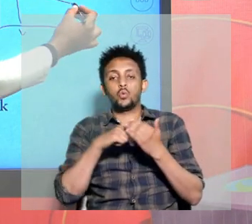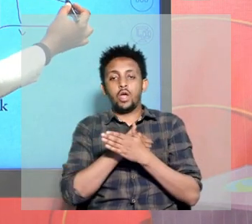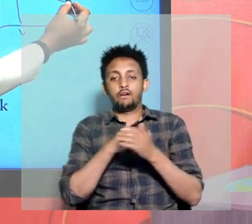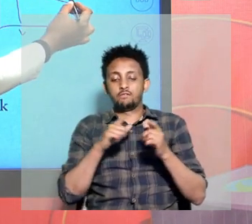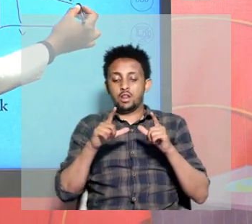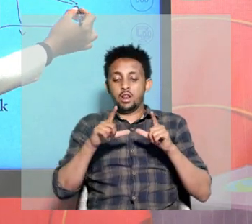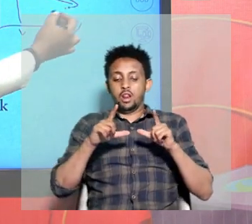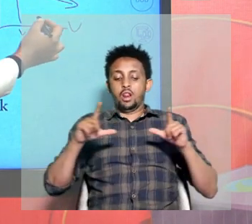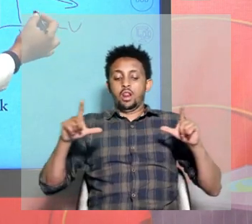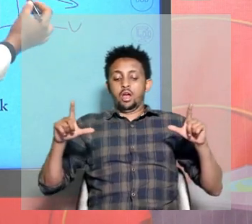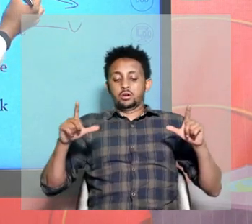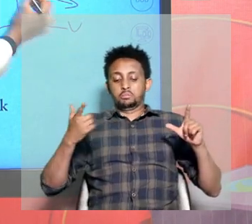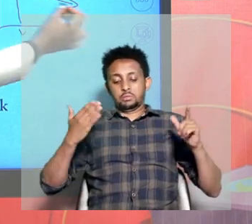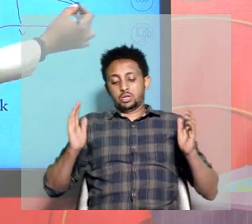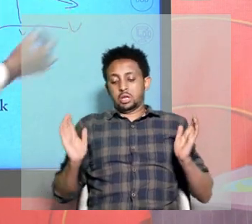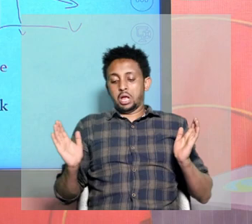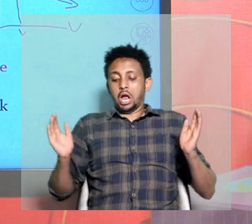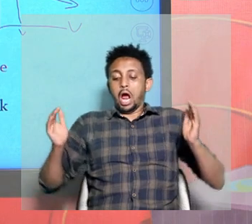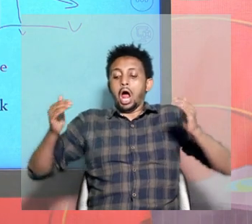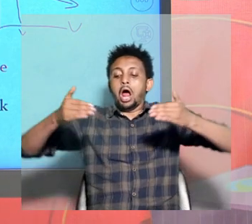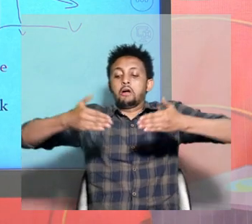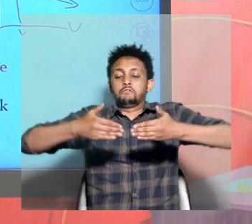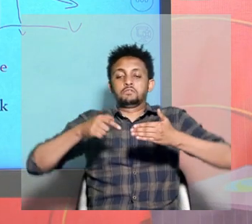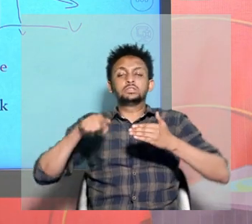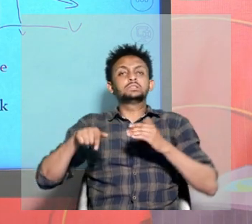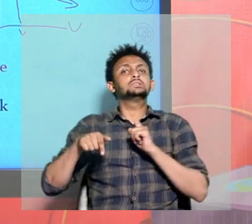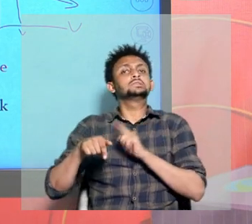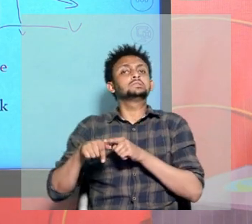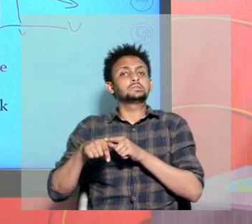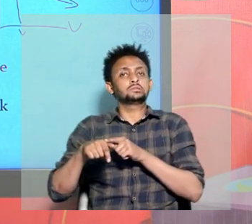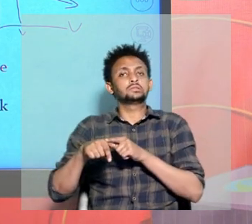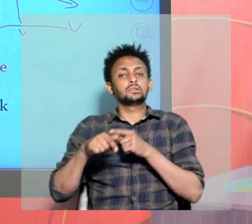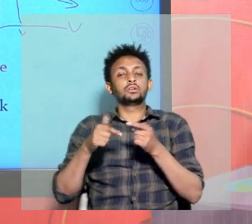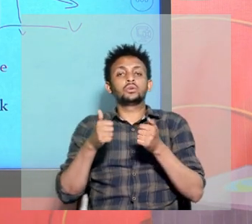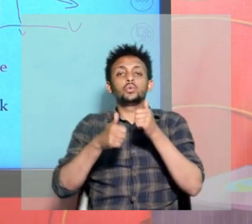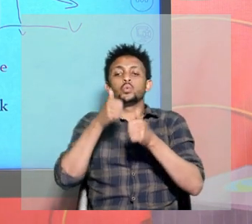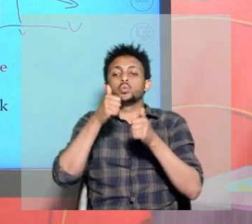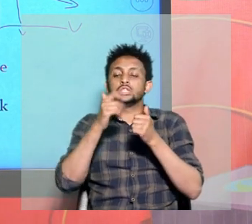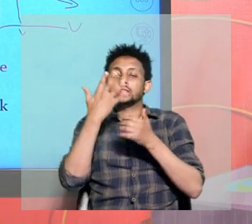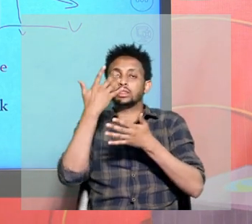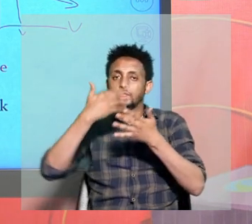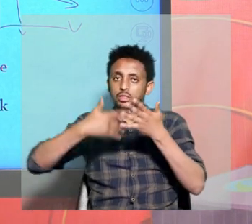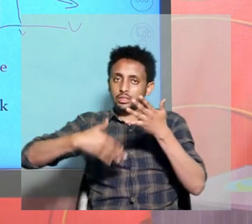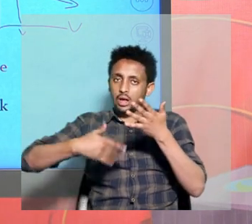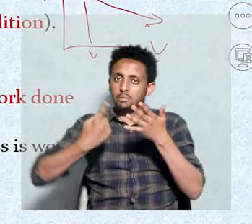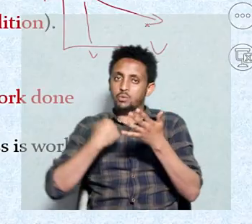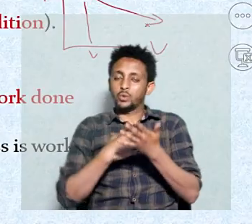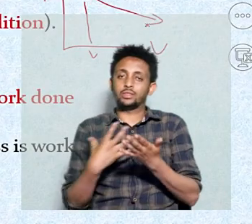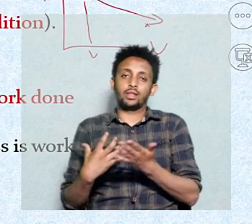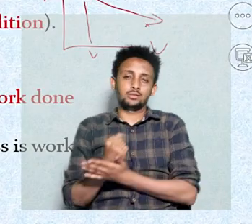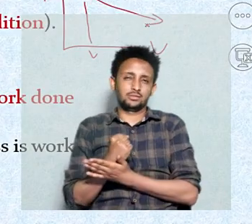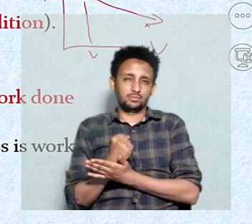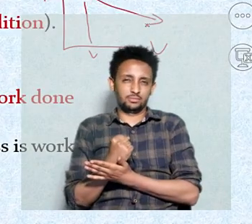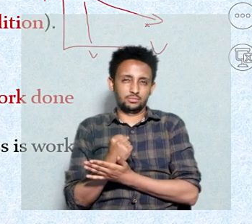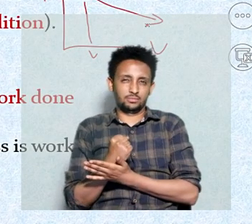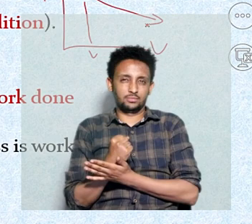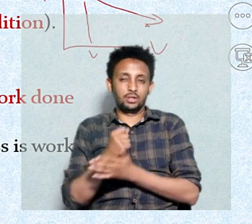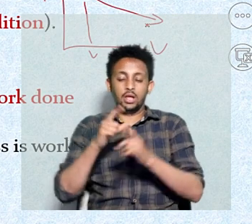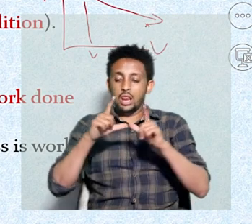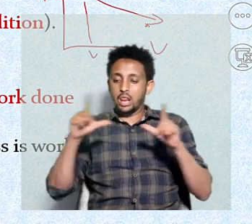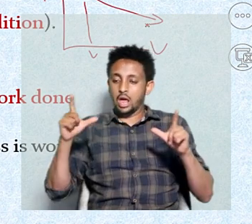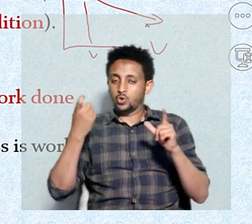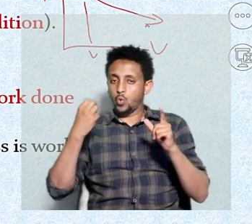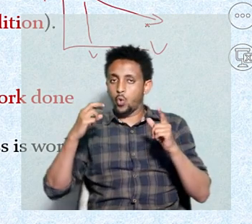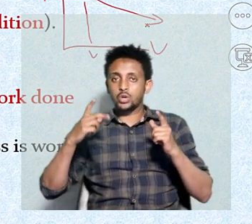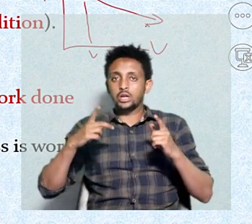here or a curve here, the curve states that which type of process takes place. So lines or